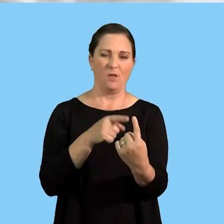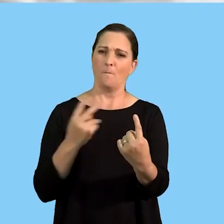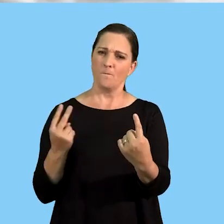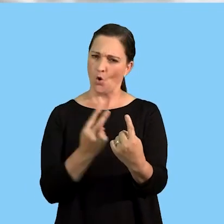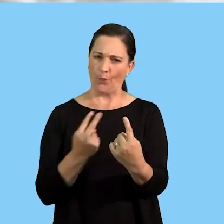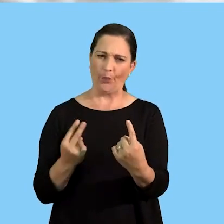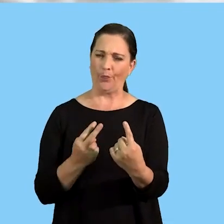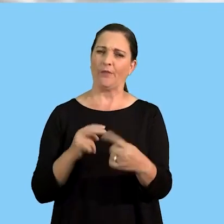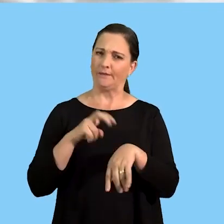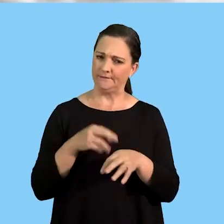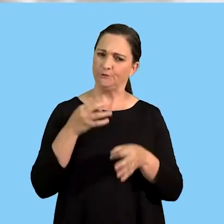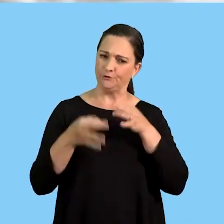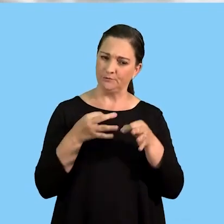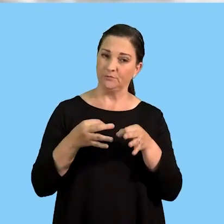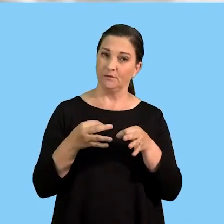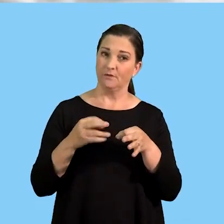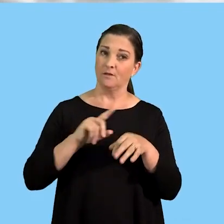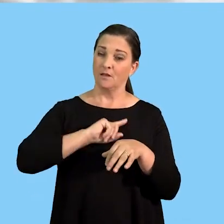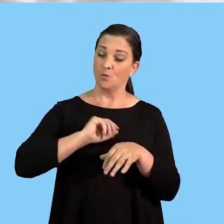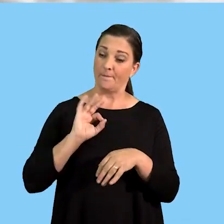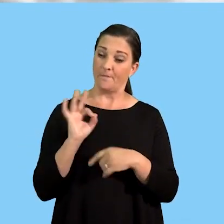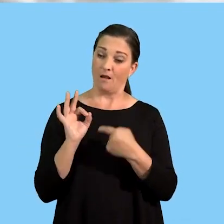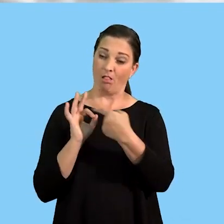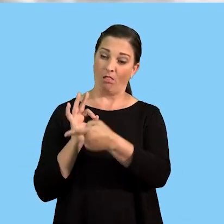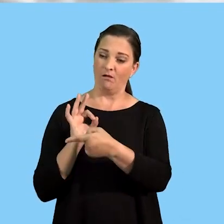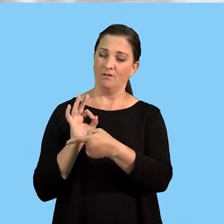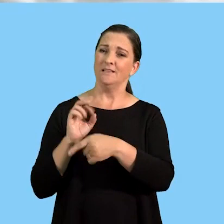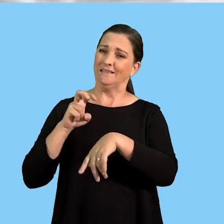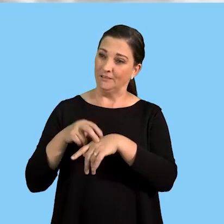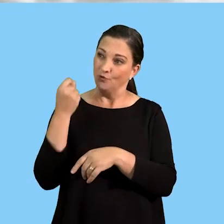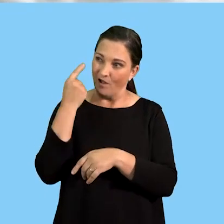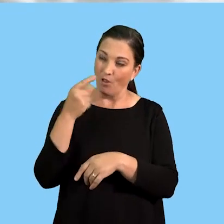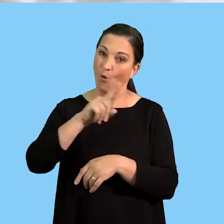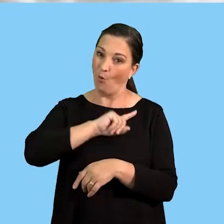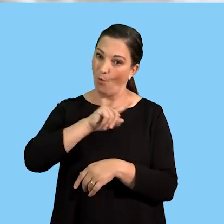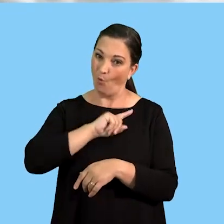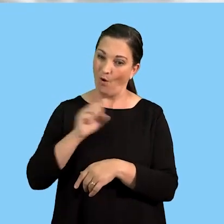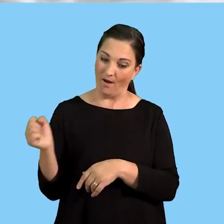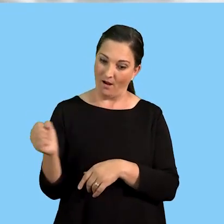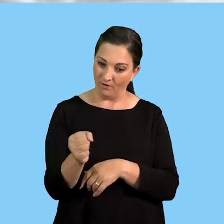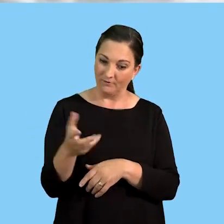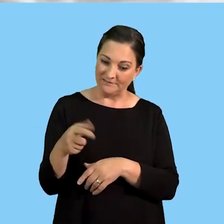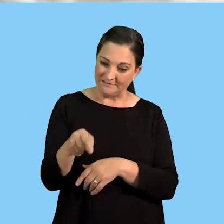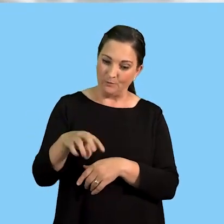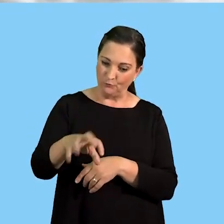is very important that the panel must know why they are called and for what position they are